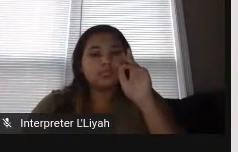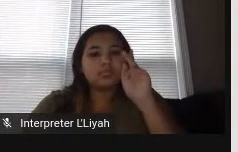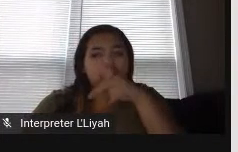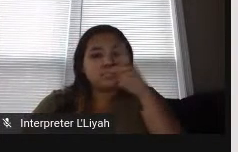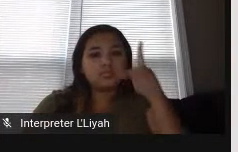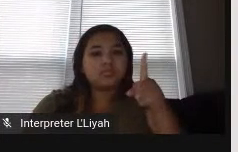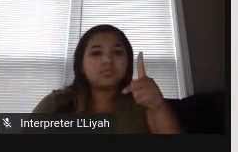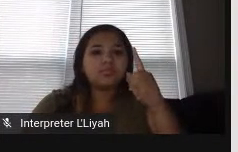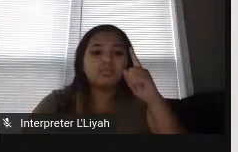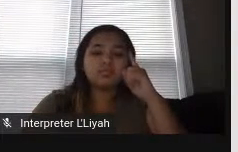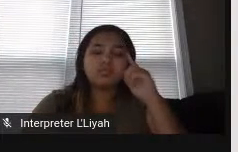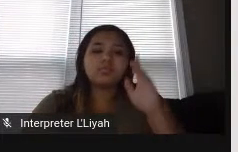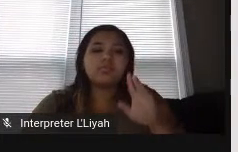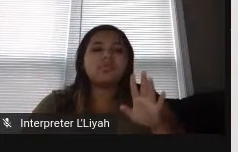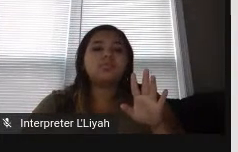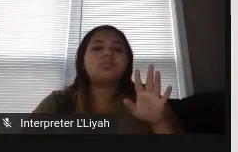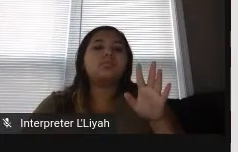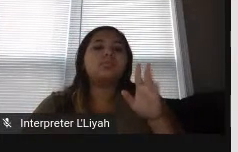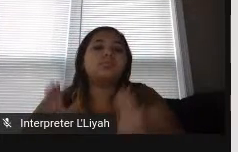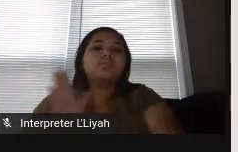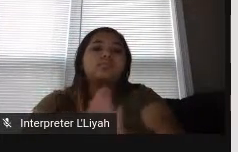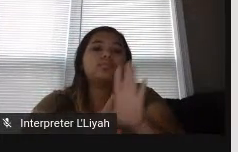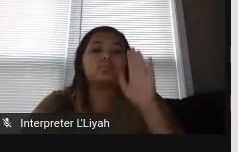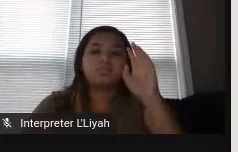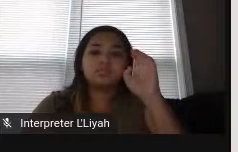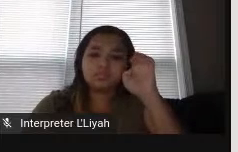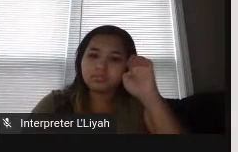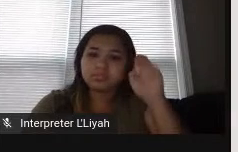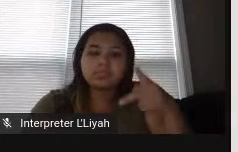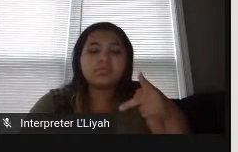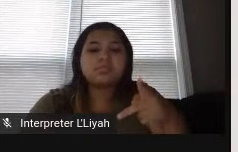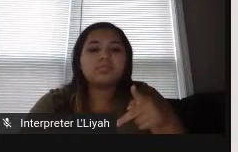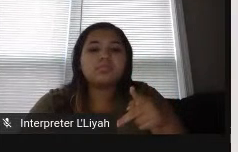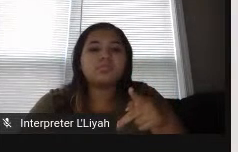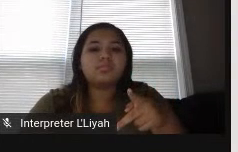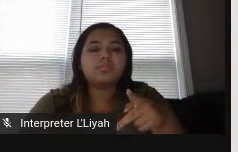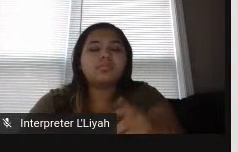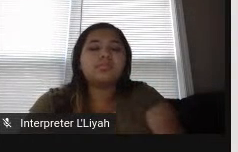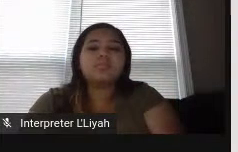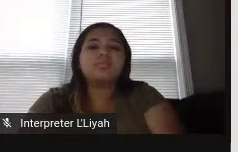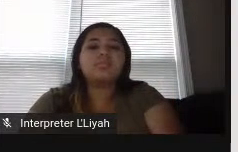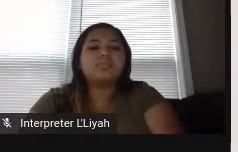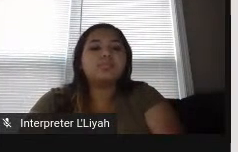PowerPoint and a slide to help develop her IEP.